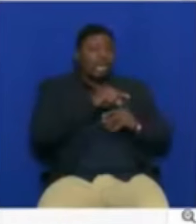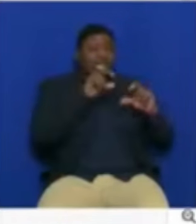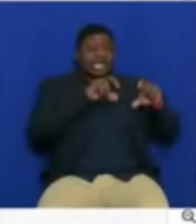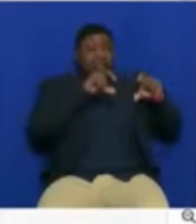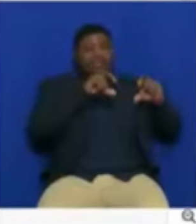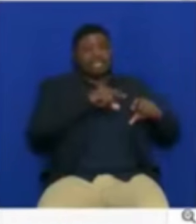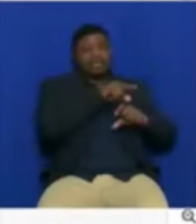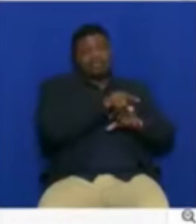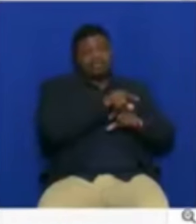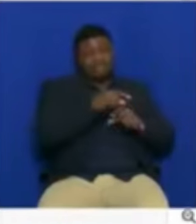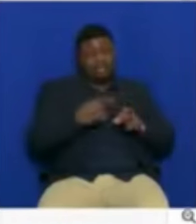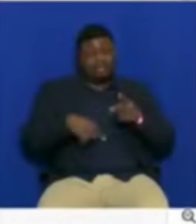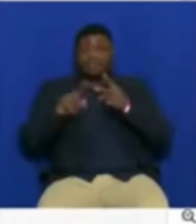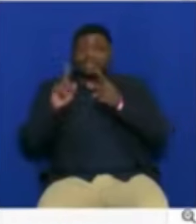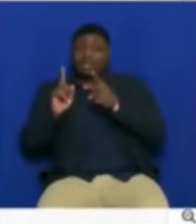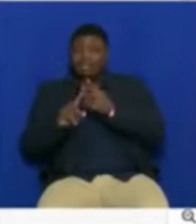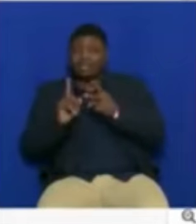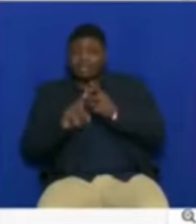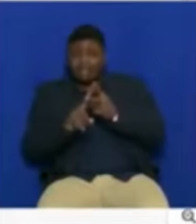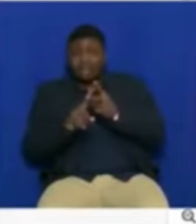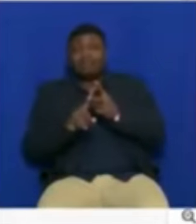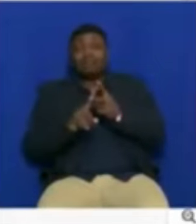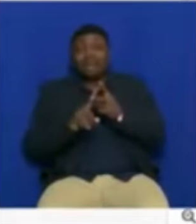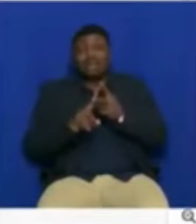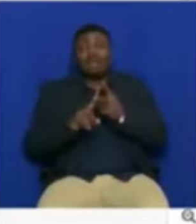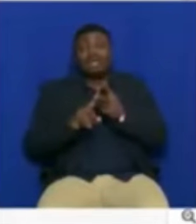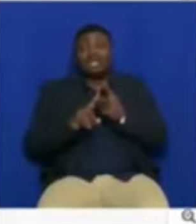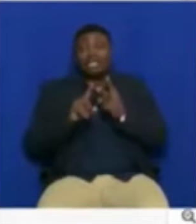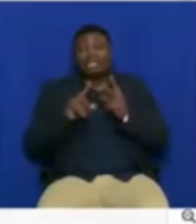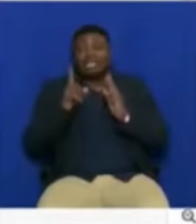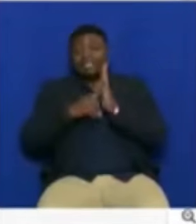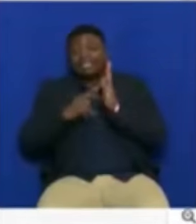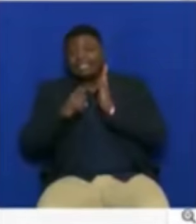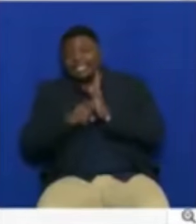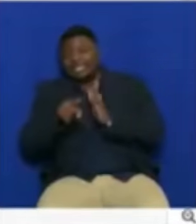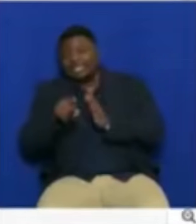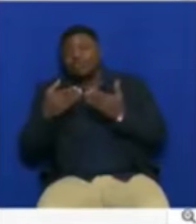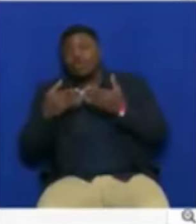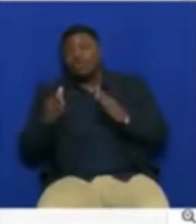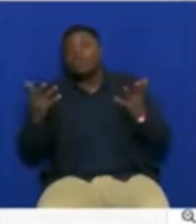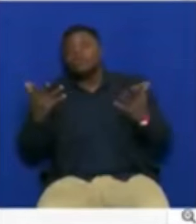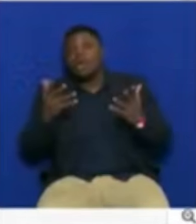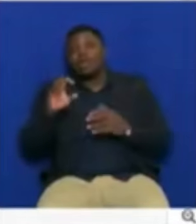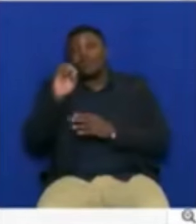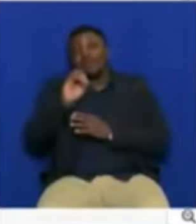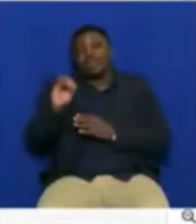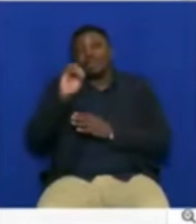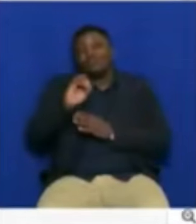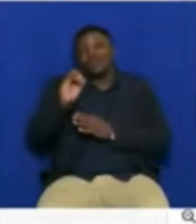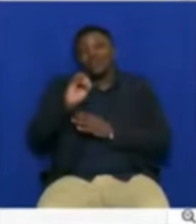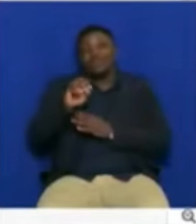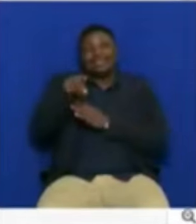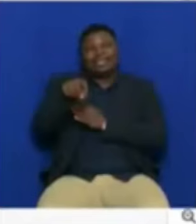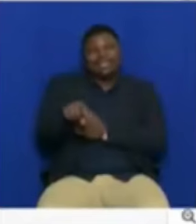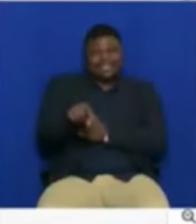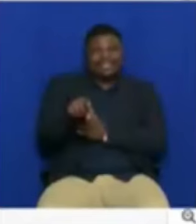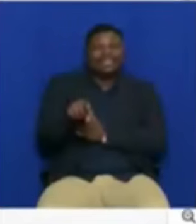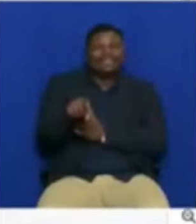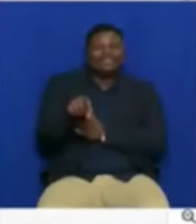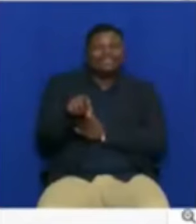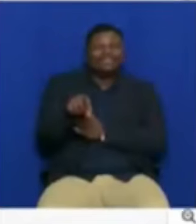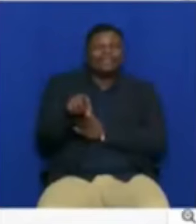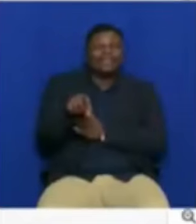to be determined in October, when they are opened in Orlando. And the 1st of November is a complaint to the Minister